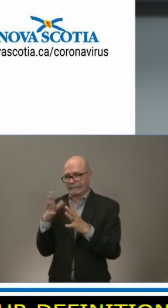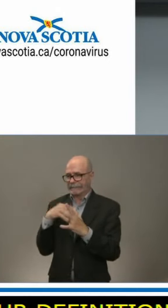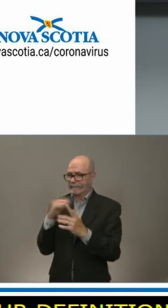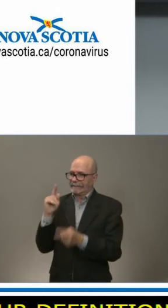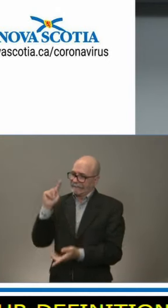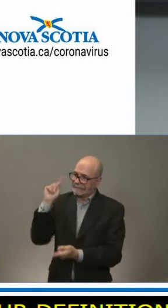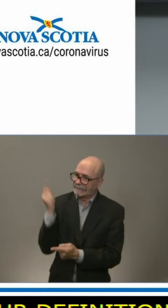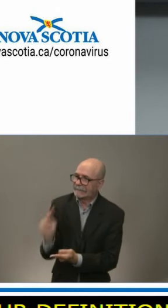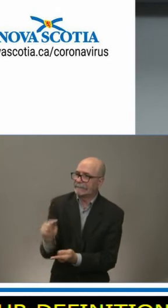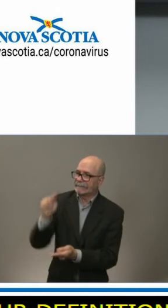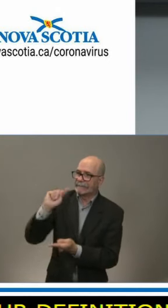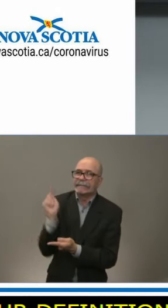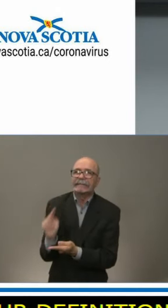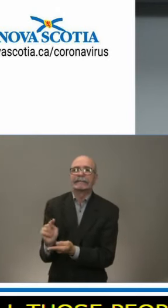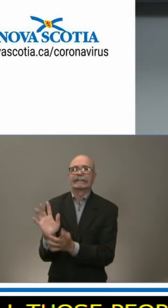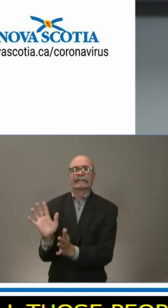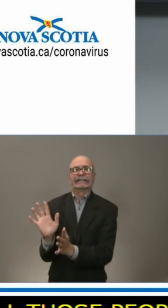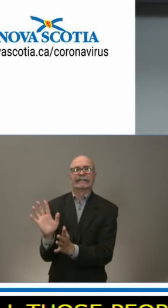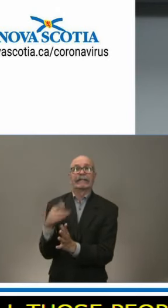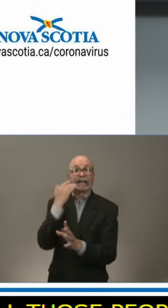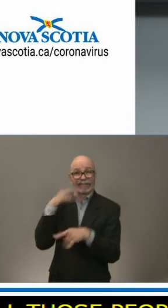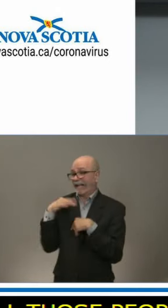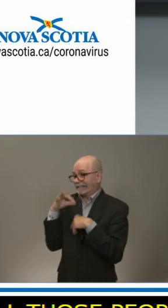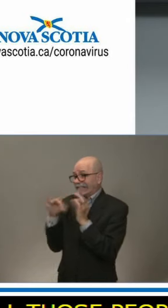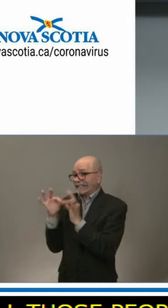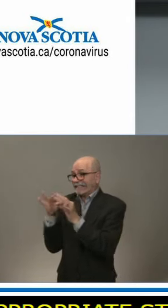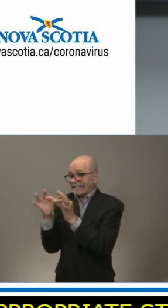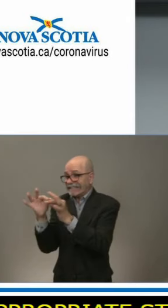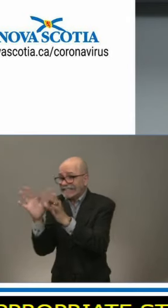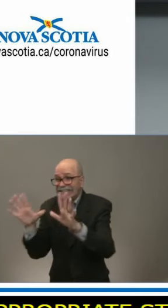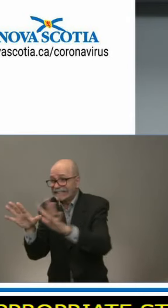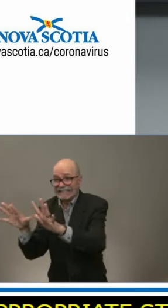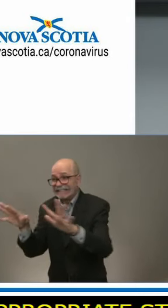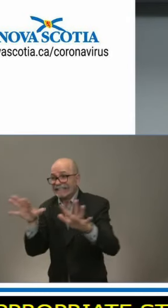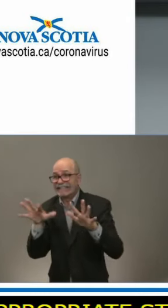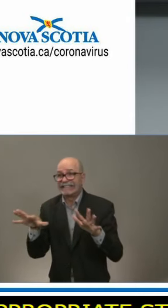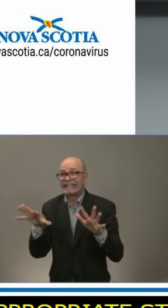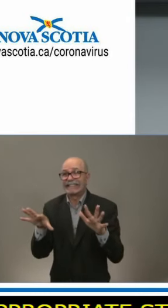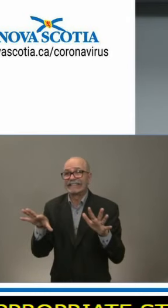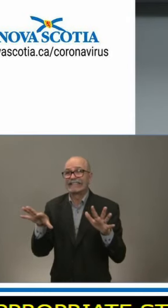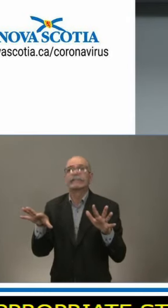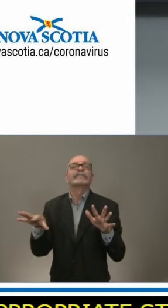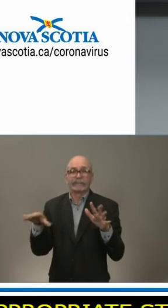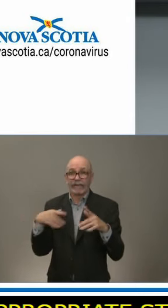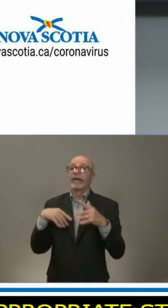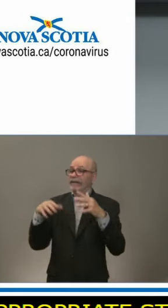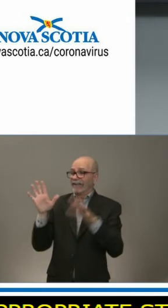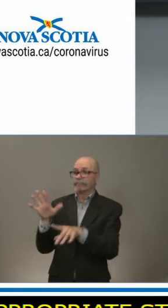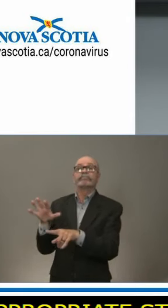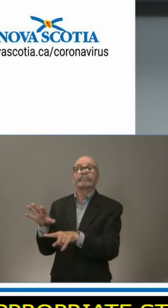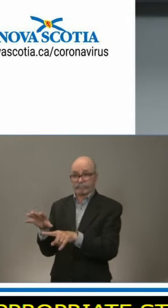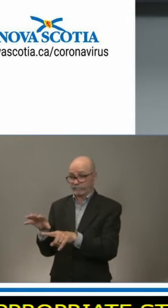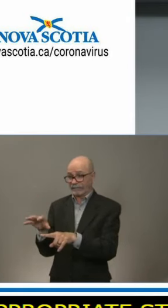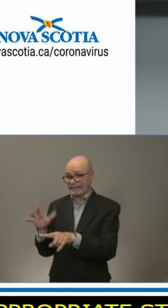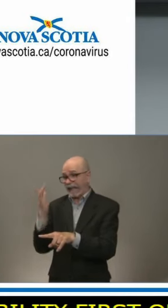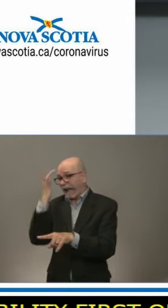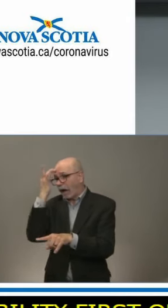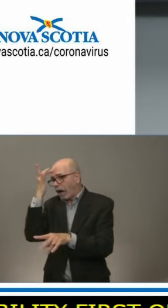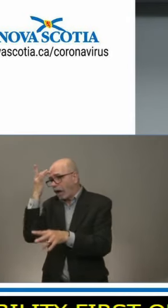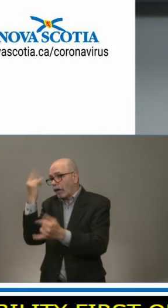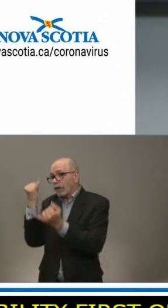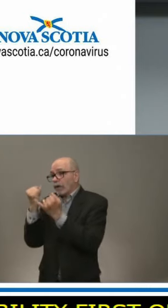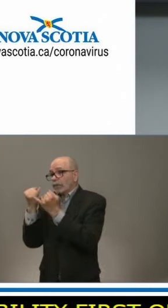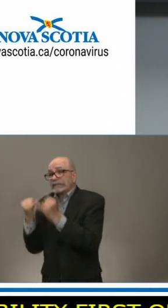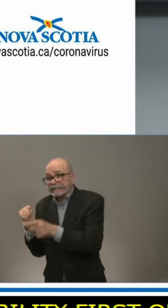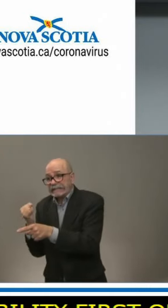all, we test them all right away, and then we put steps around them to minimize their ability that if they do become sick, that they're in a situation where